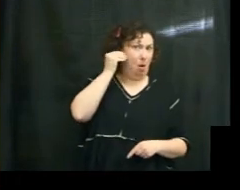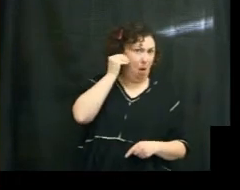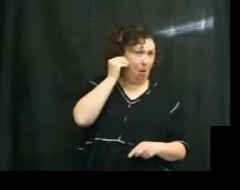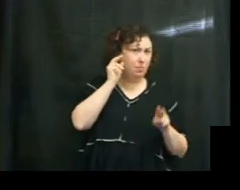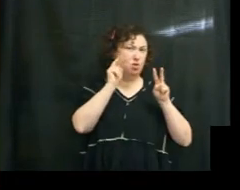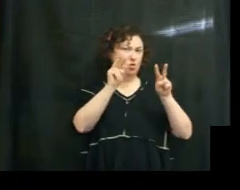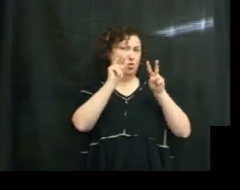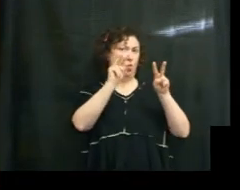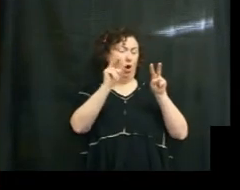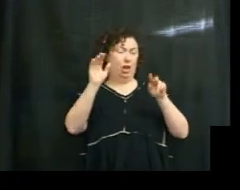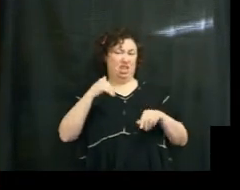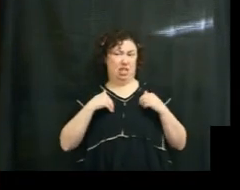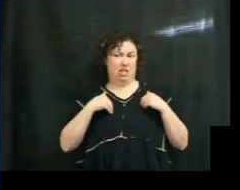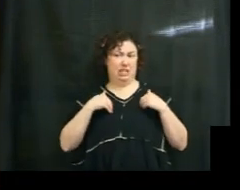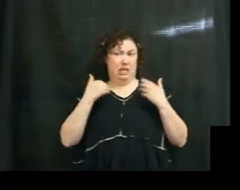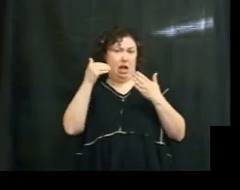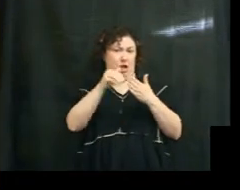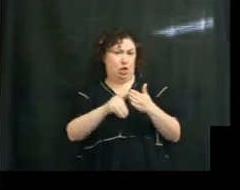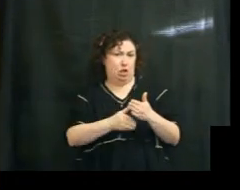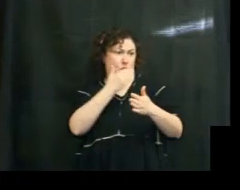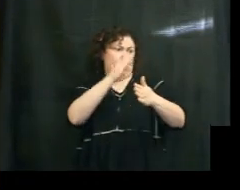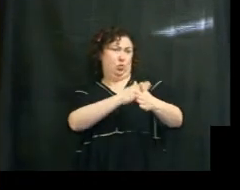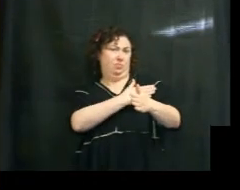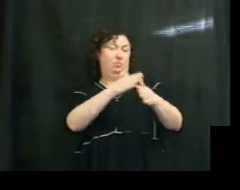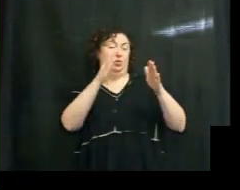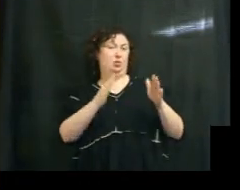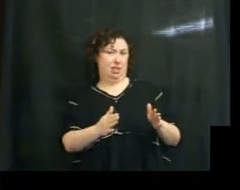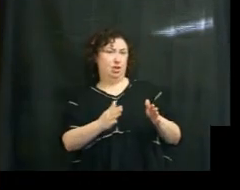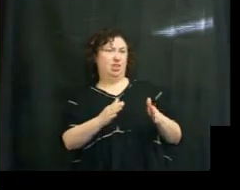my brother did for me.